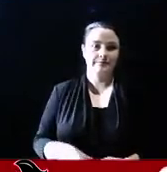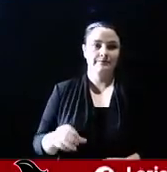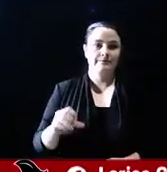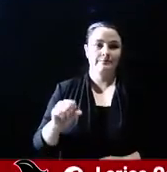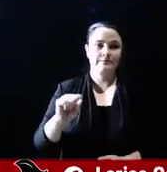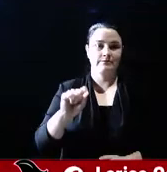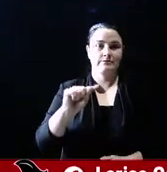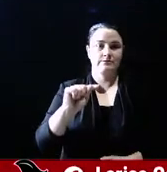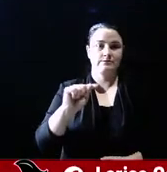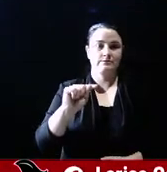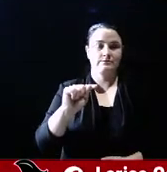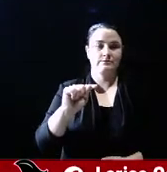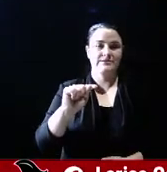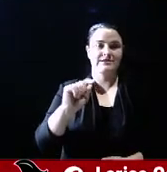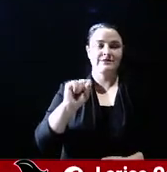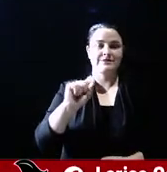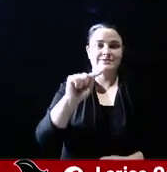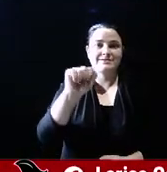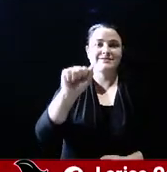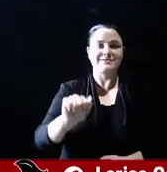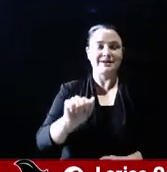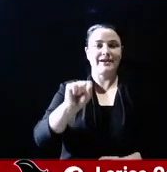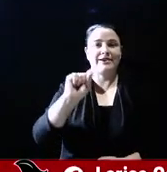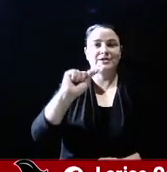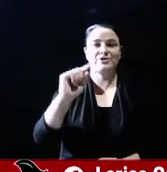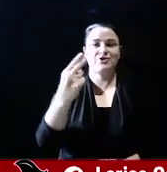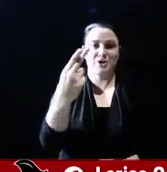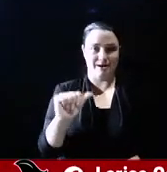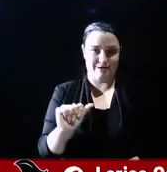Stacia Diamond Citizen.